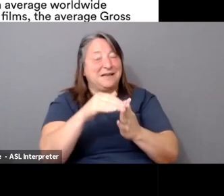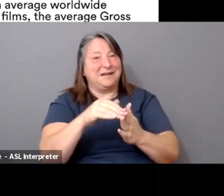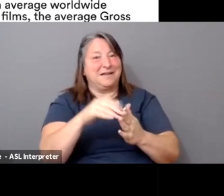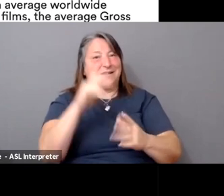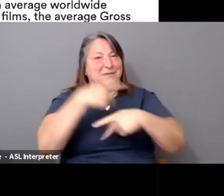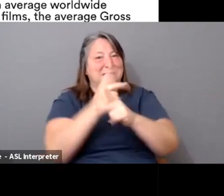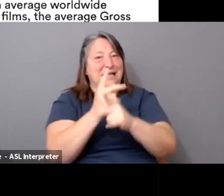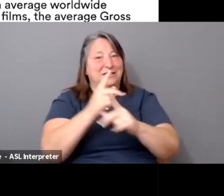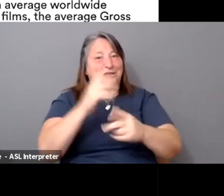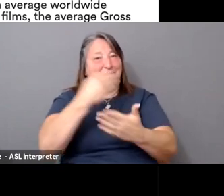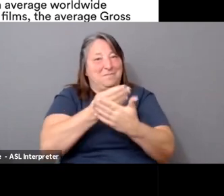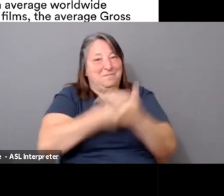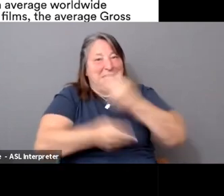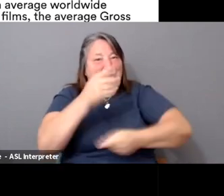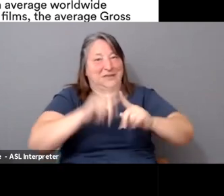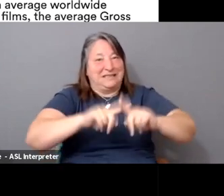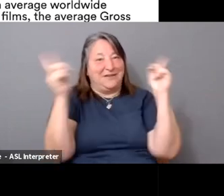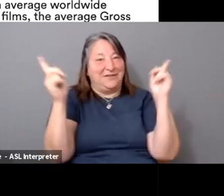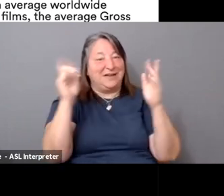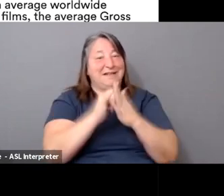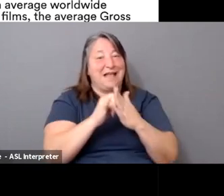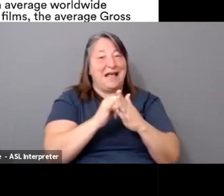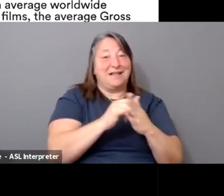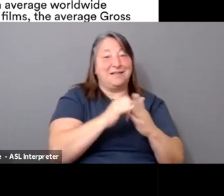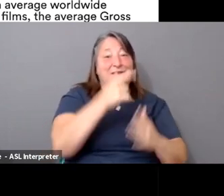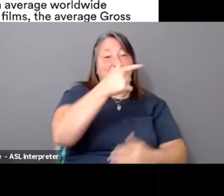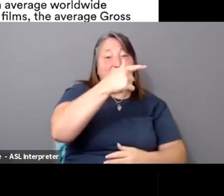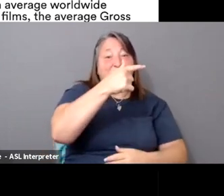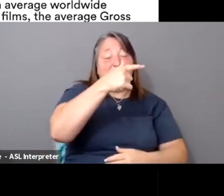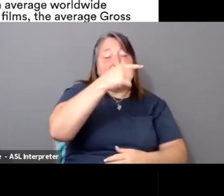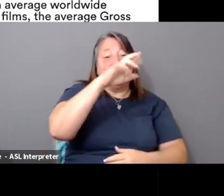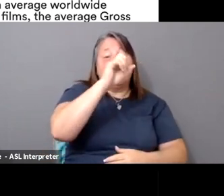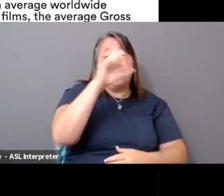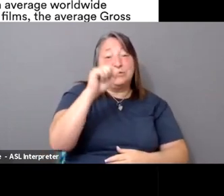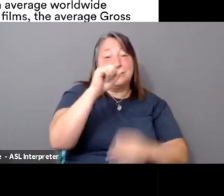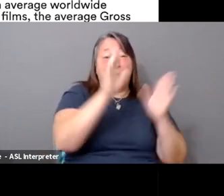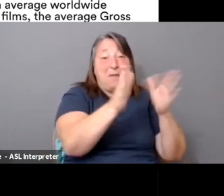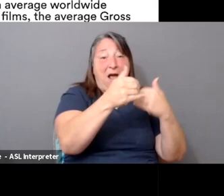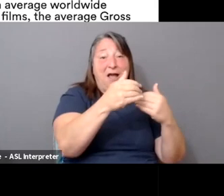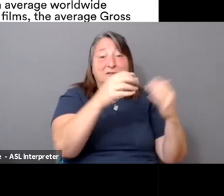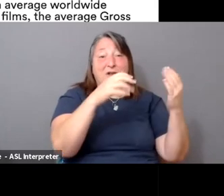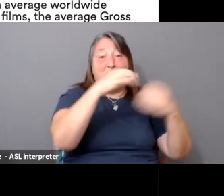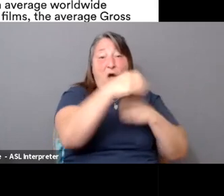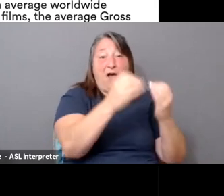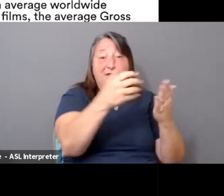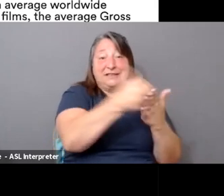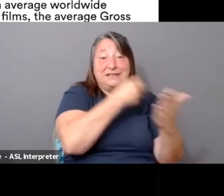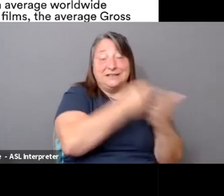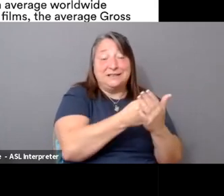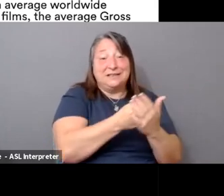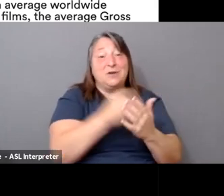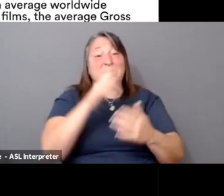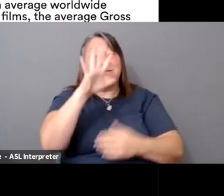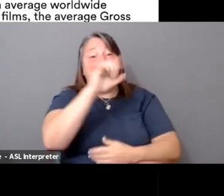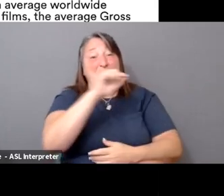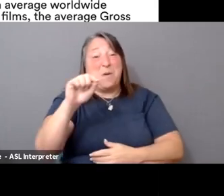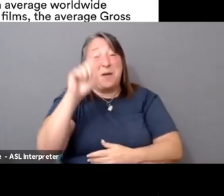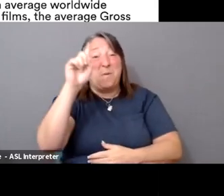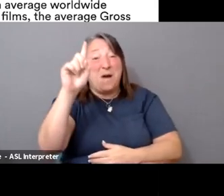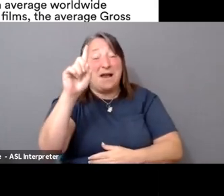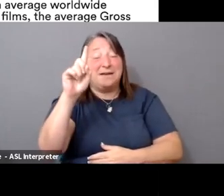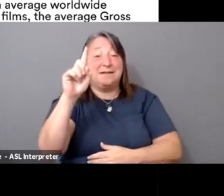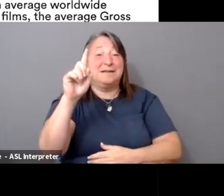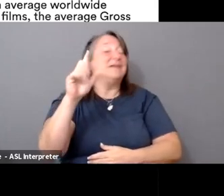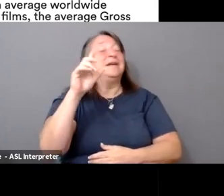gross box office to production budget ratio was 5.1 for the female-dominated film versus just 2.3 for the